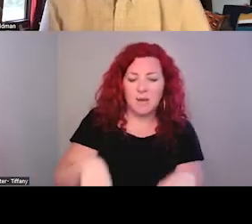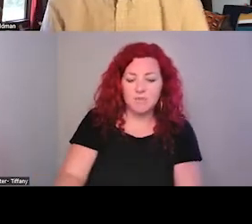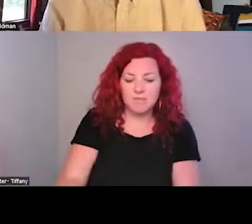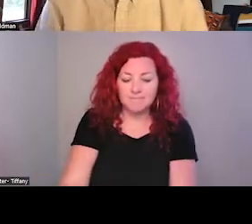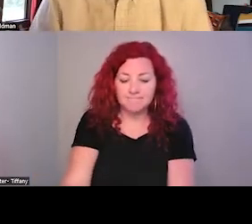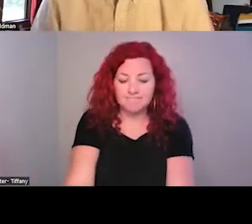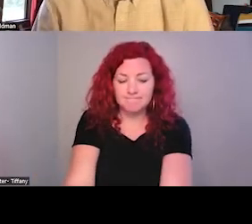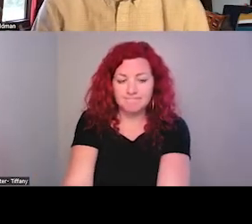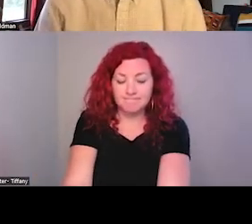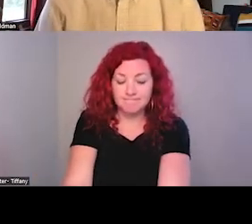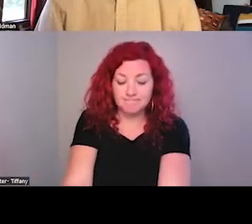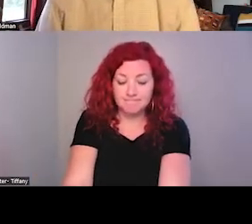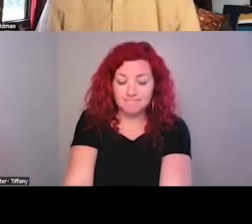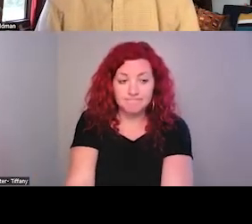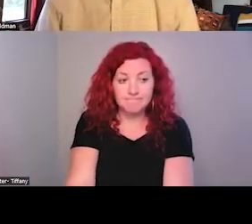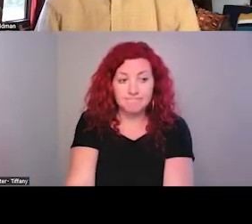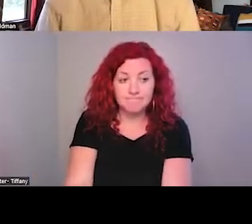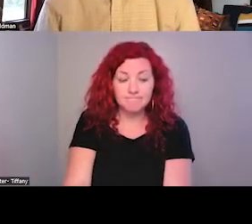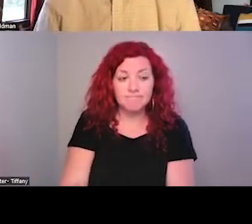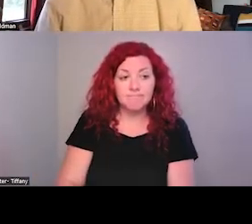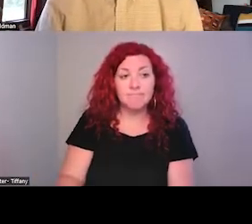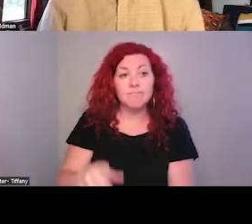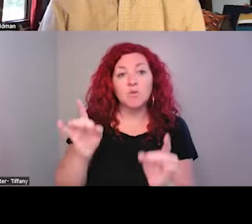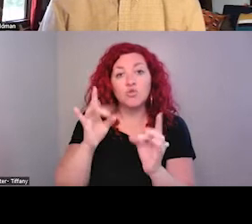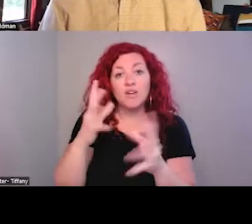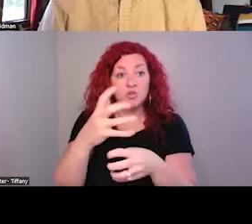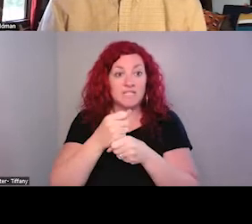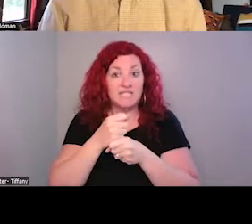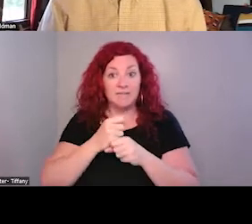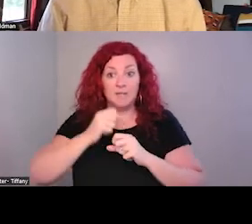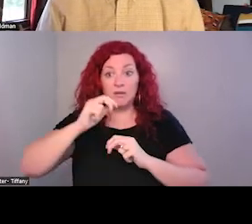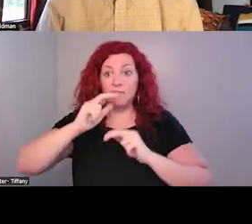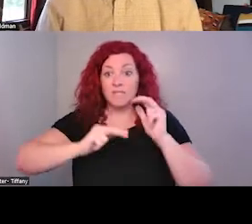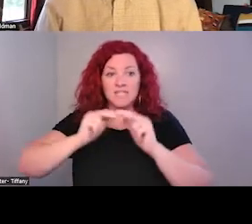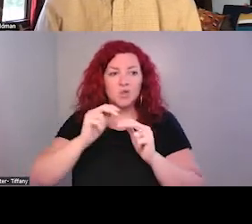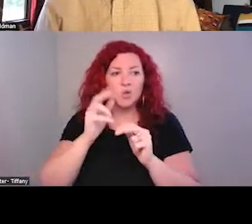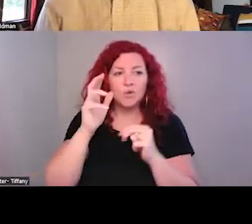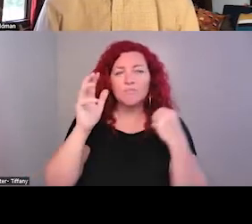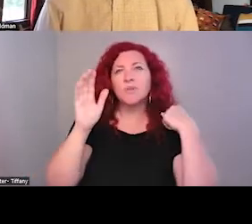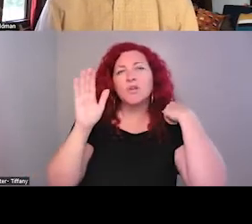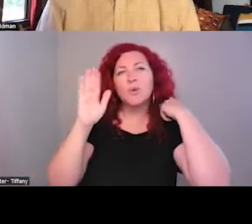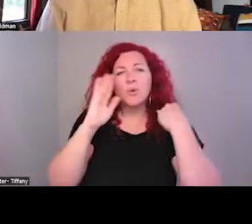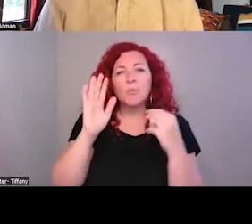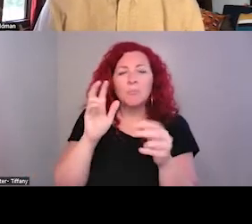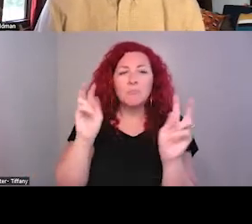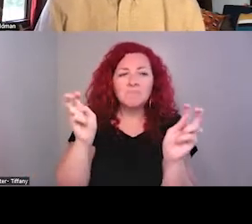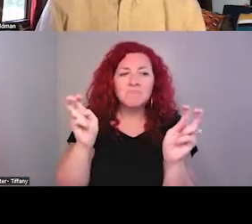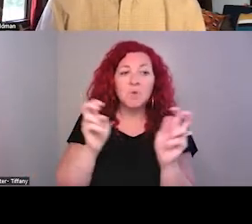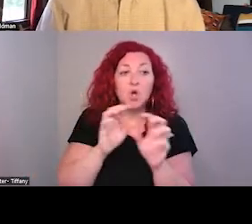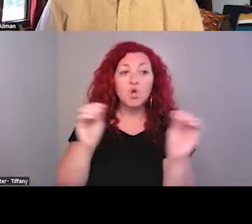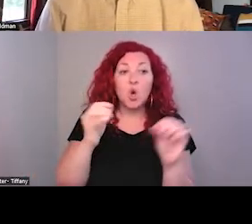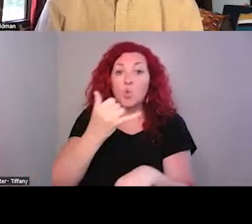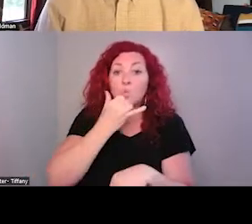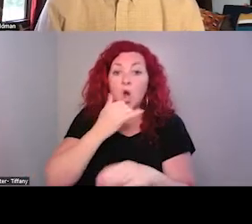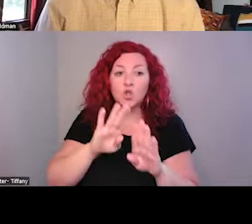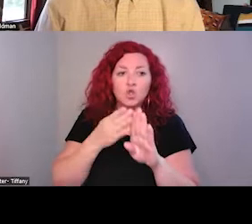For crisis receiving facilities, you often hear the idea of a no wrong door approach. So having a really low